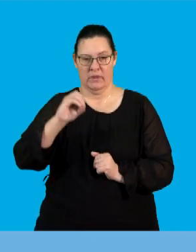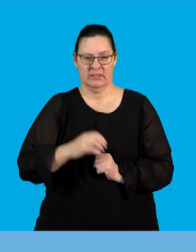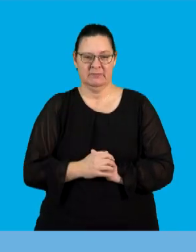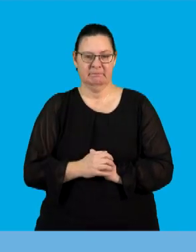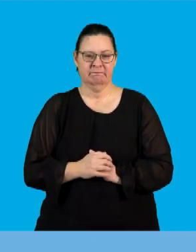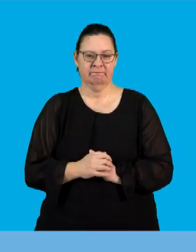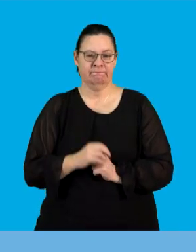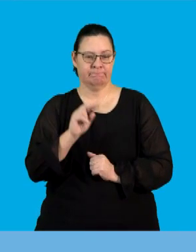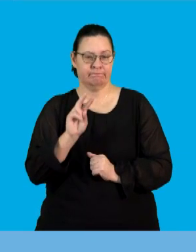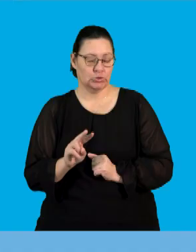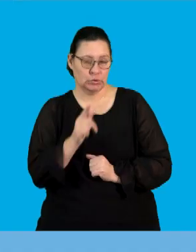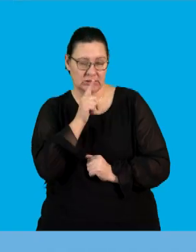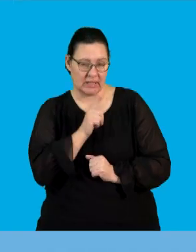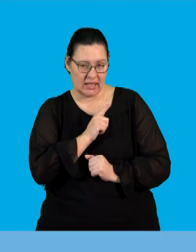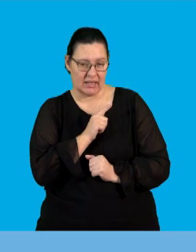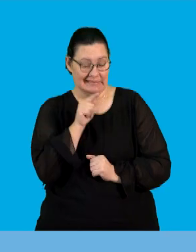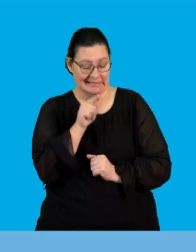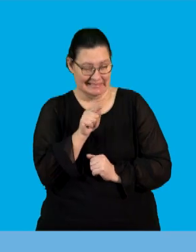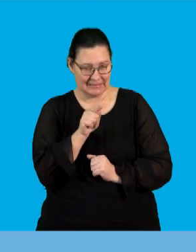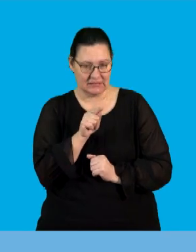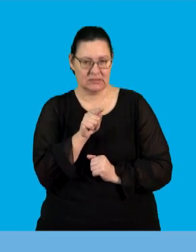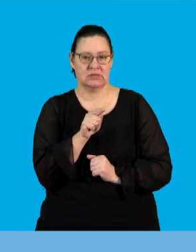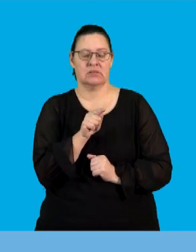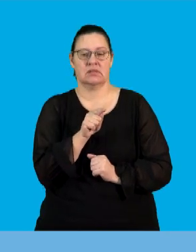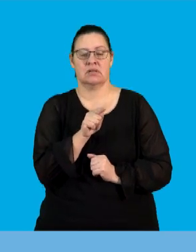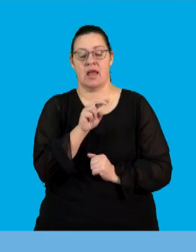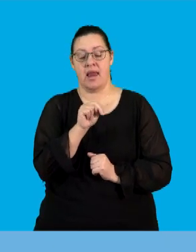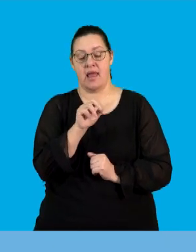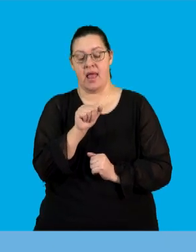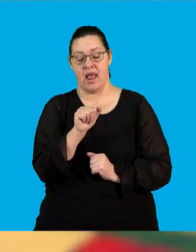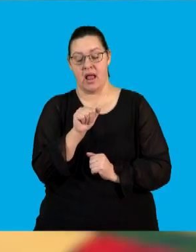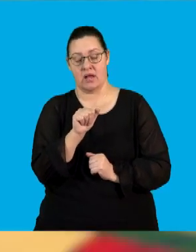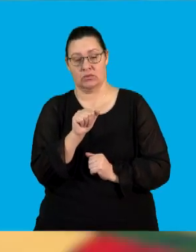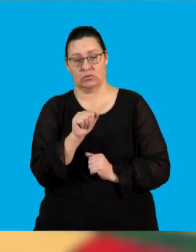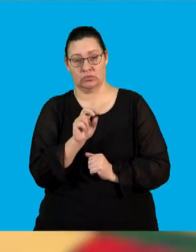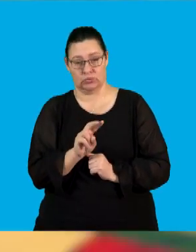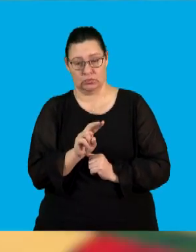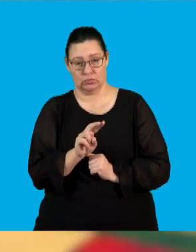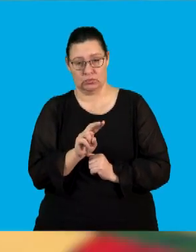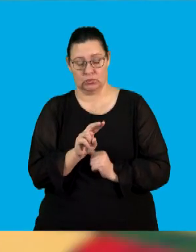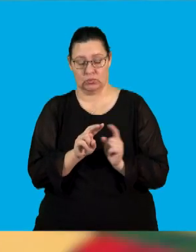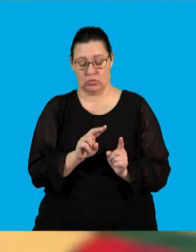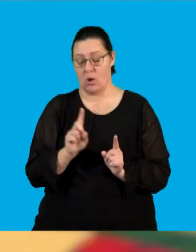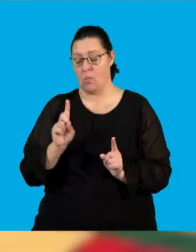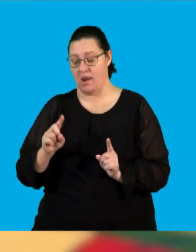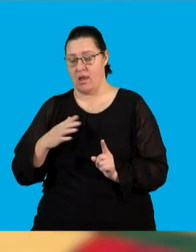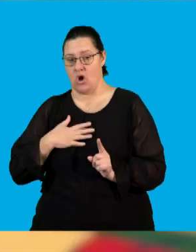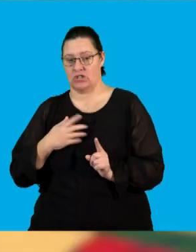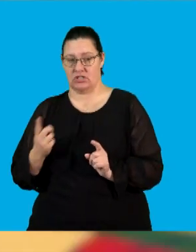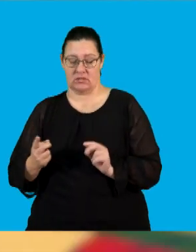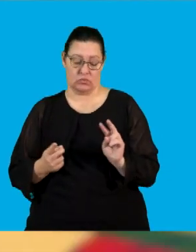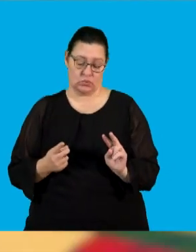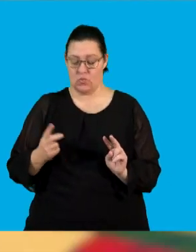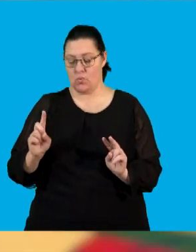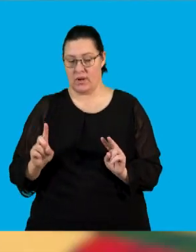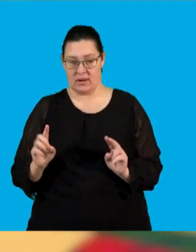Na2O. Remember that the 2 tells us that in this particular compound of sodium oxide, we have 2 atoms of sodium and 1 atom of